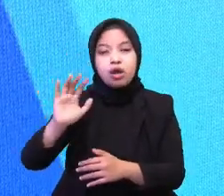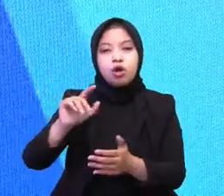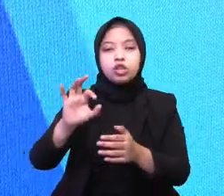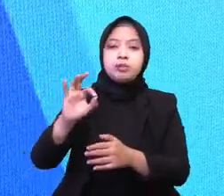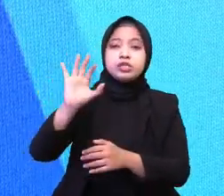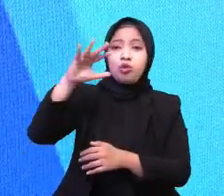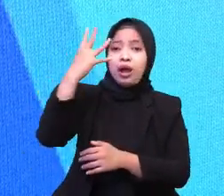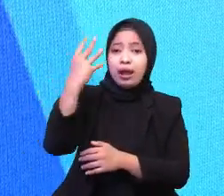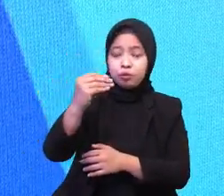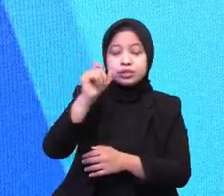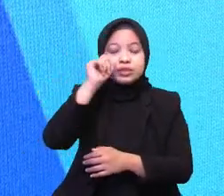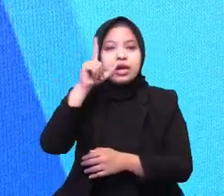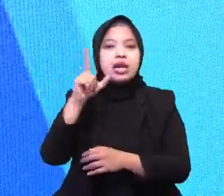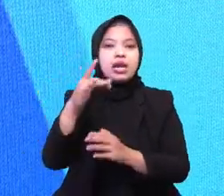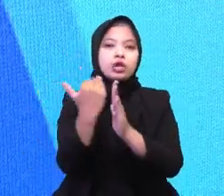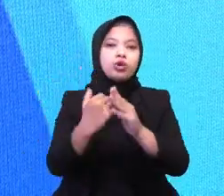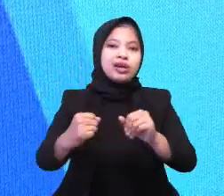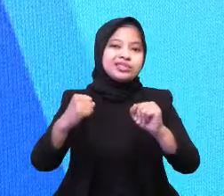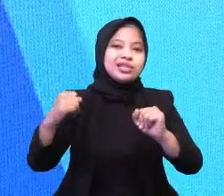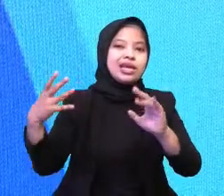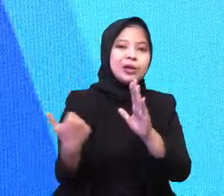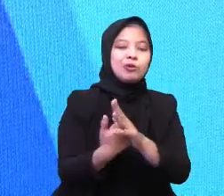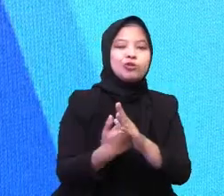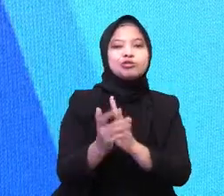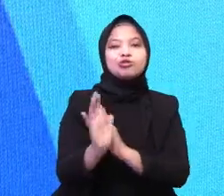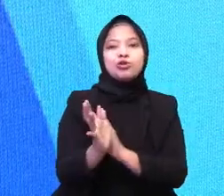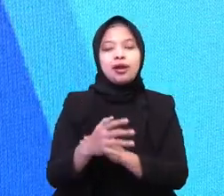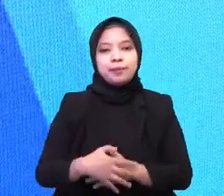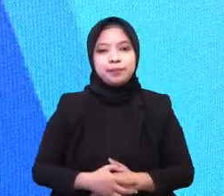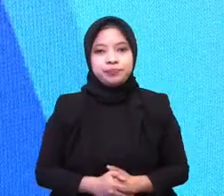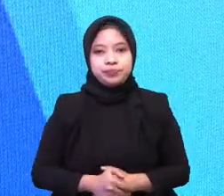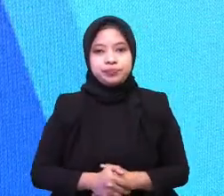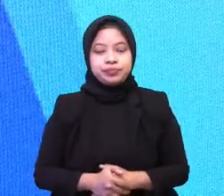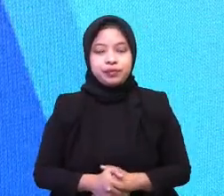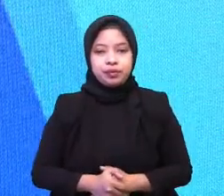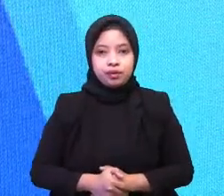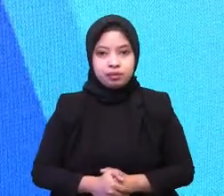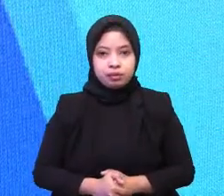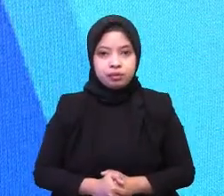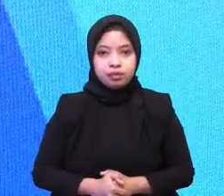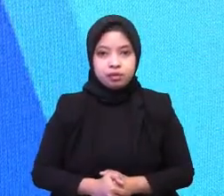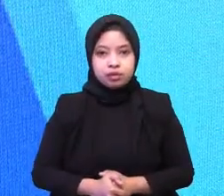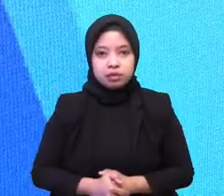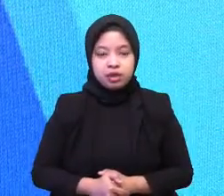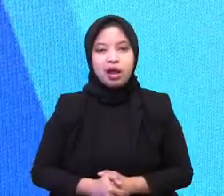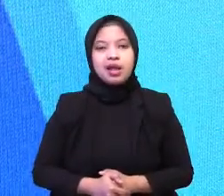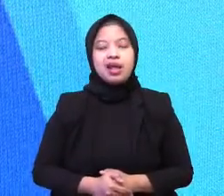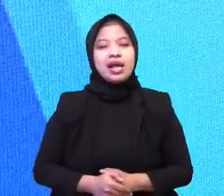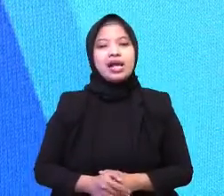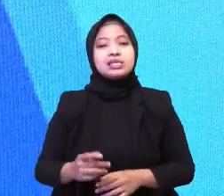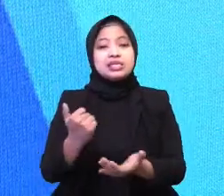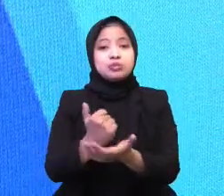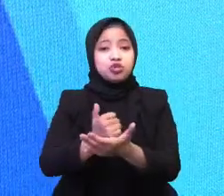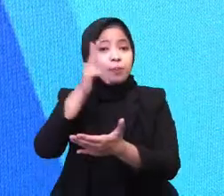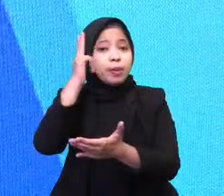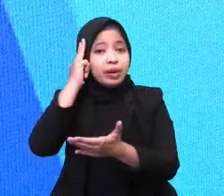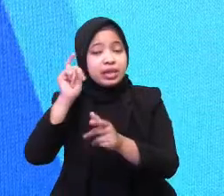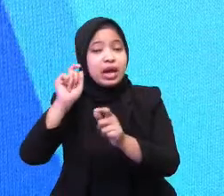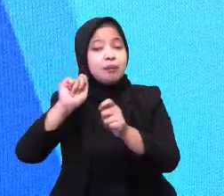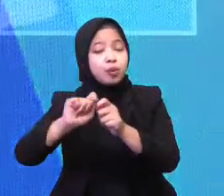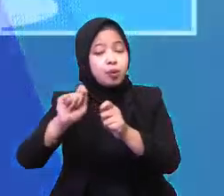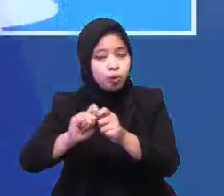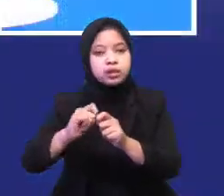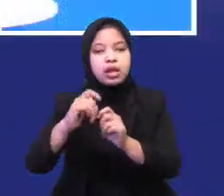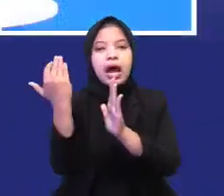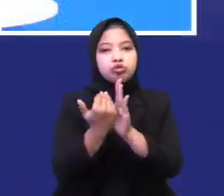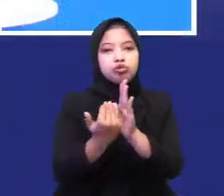this year. And this will be possible if the tailored mudik policies are well executed in the